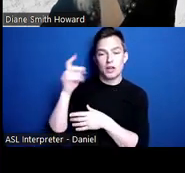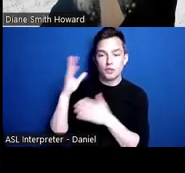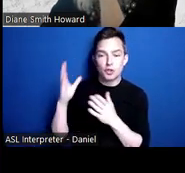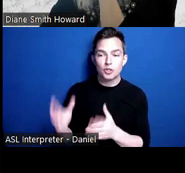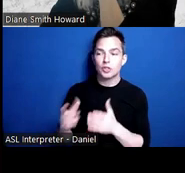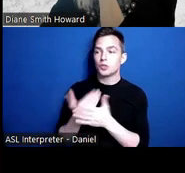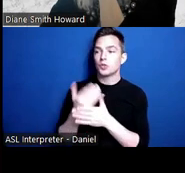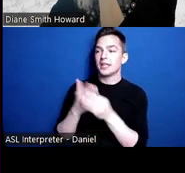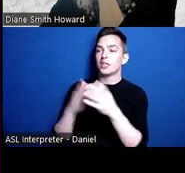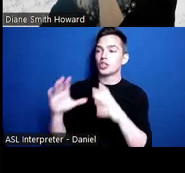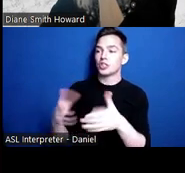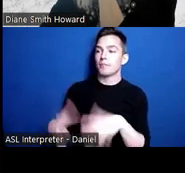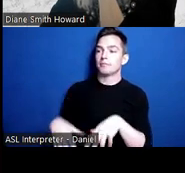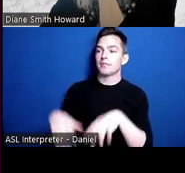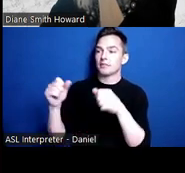comes in?